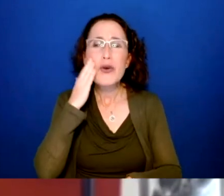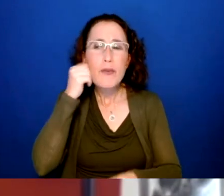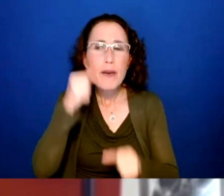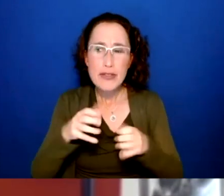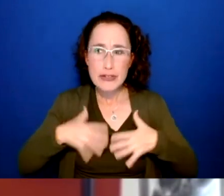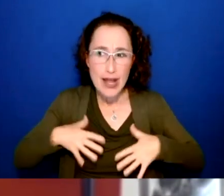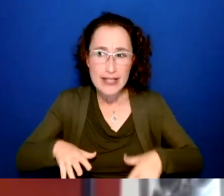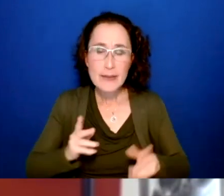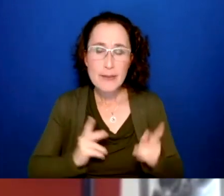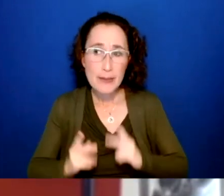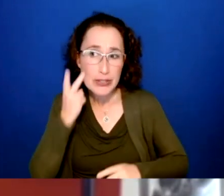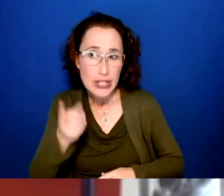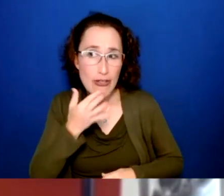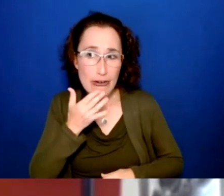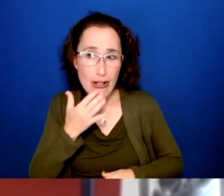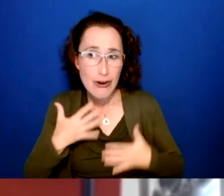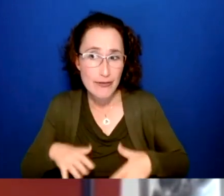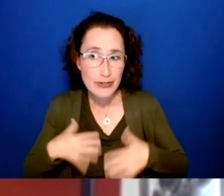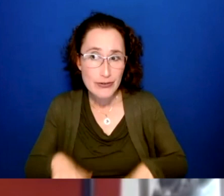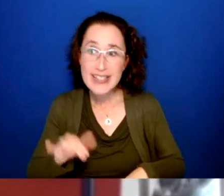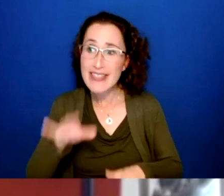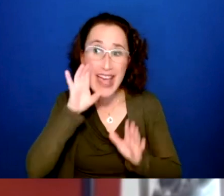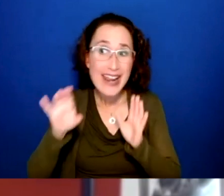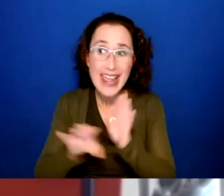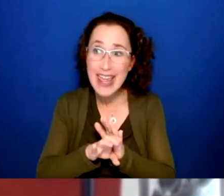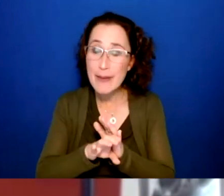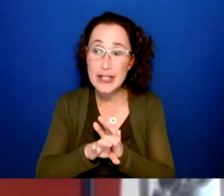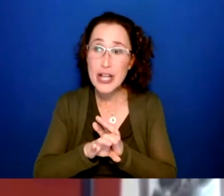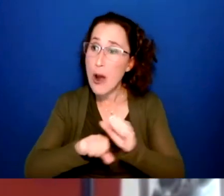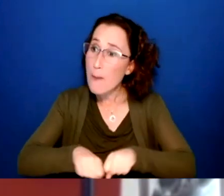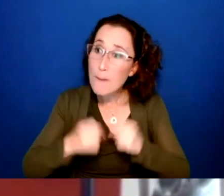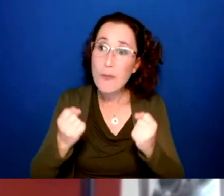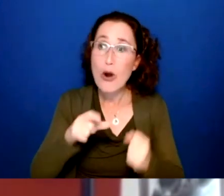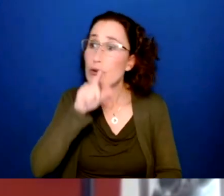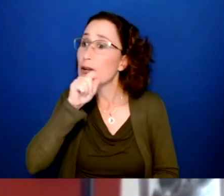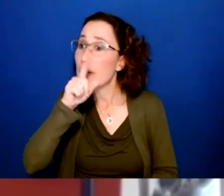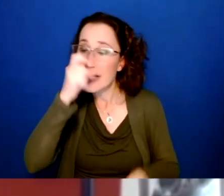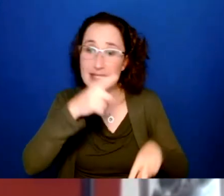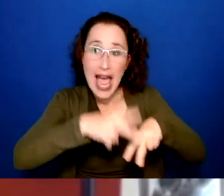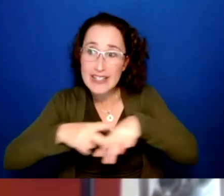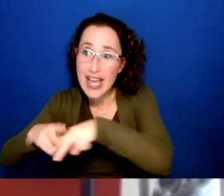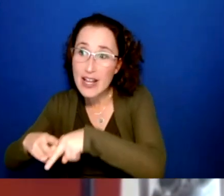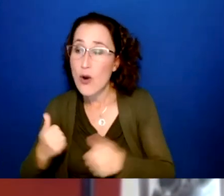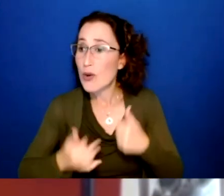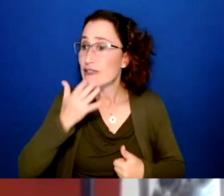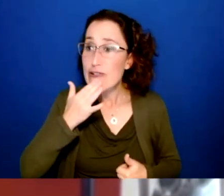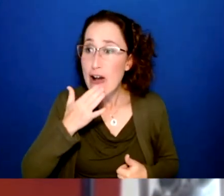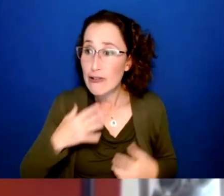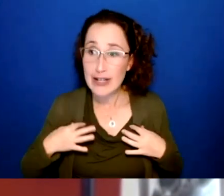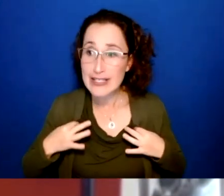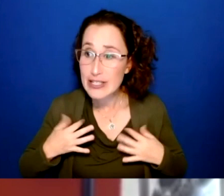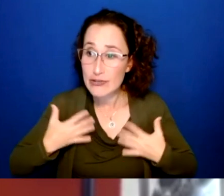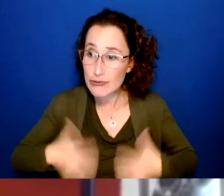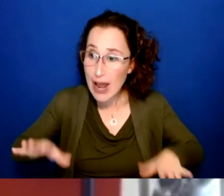2015, some people, it's an image that was so viral that it broke Twitter because of all the hashtags people were sharing because they were arguing about it.